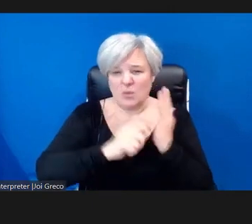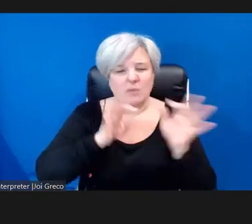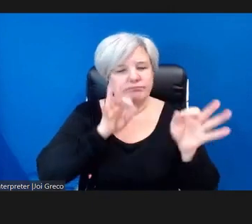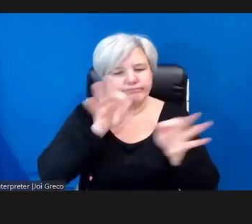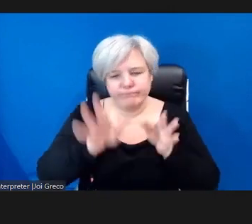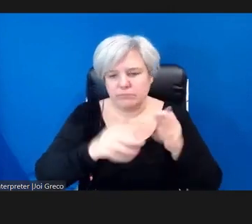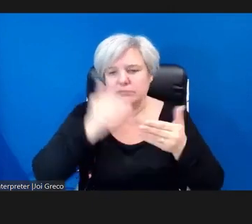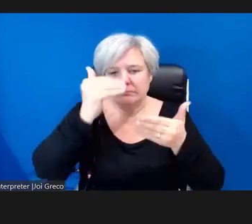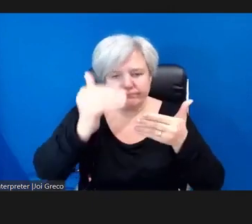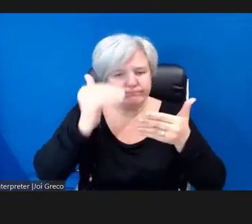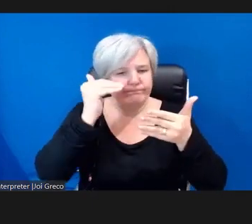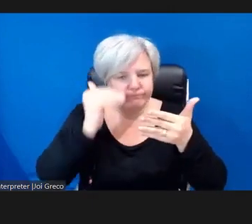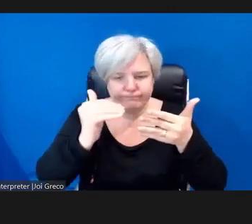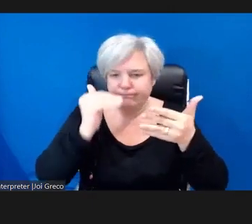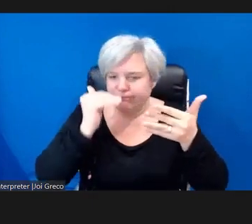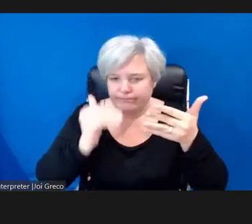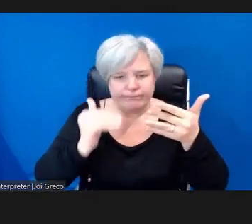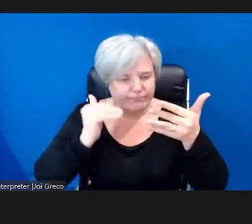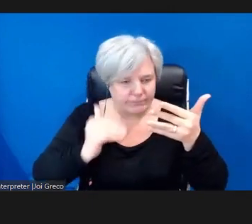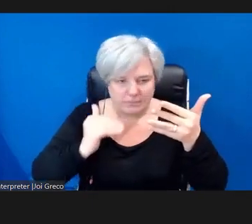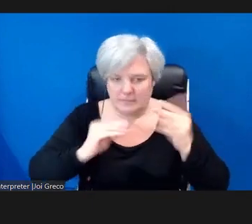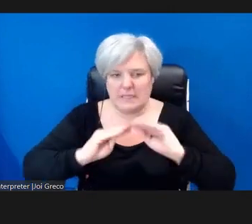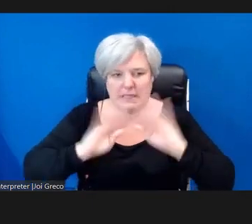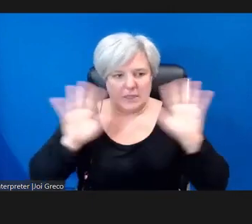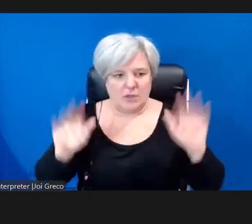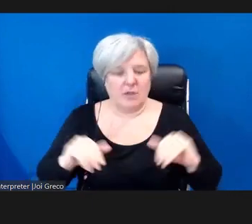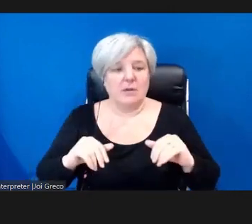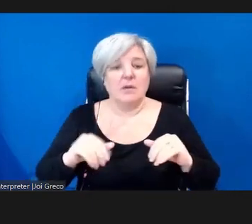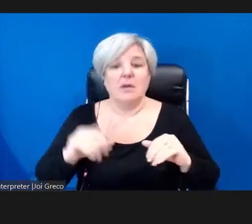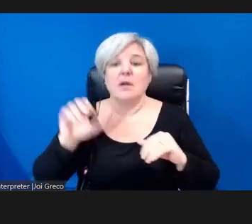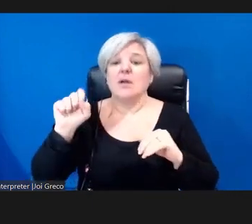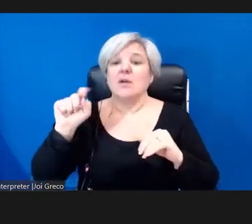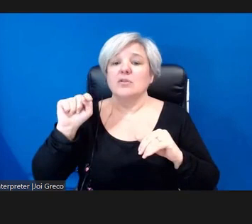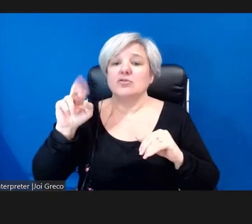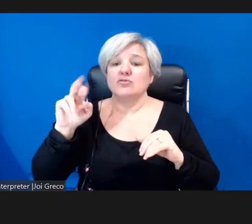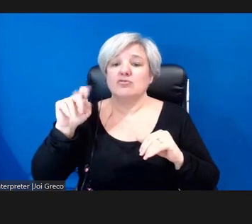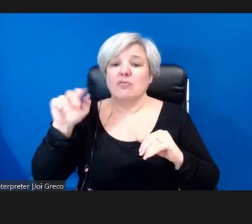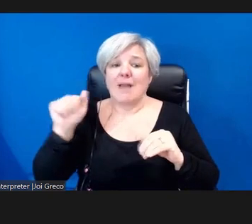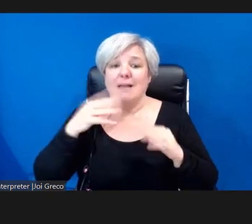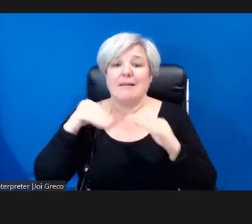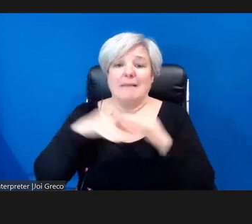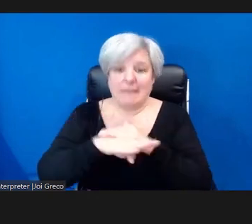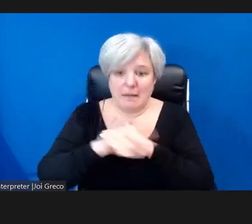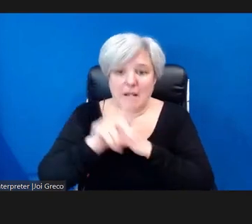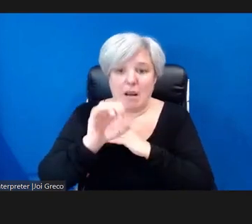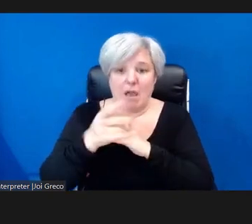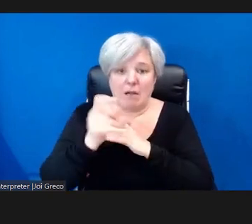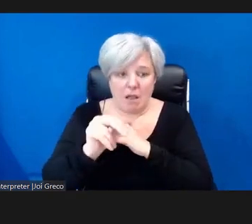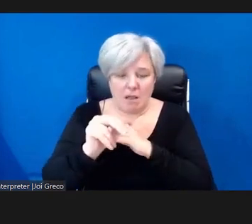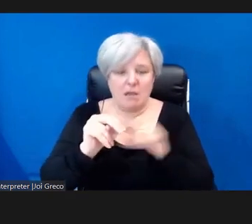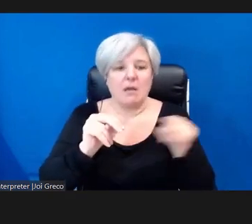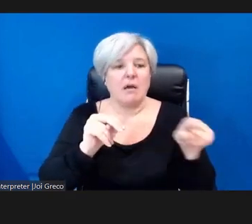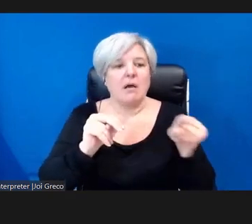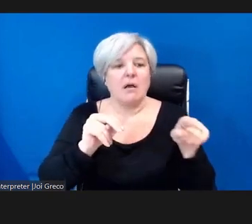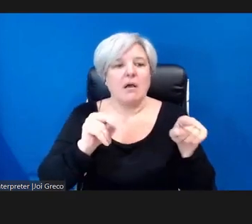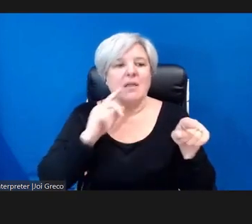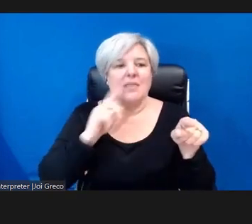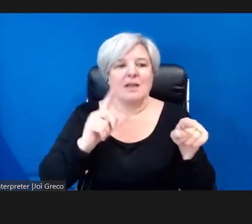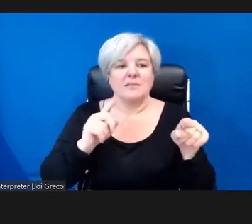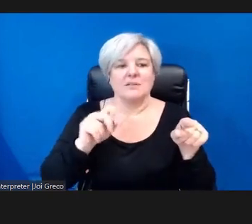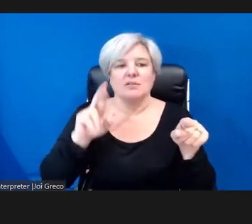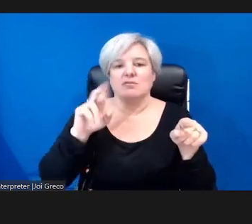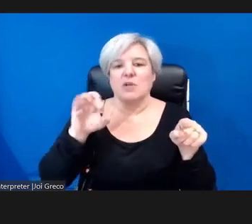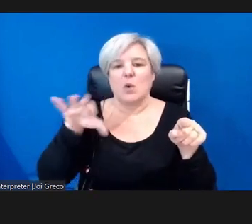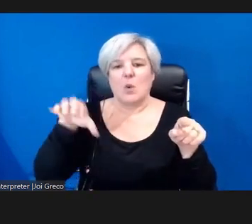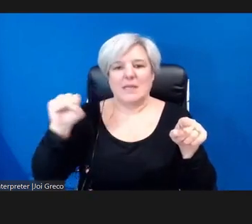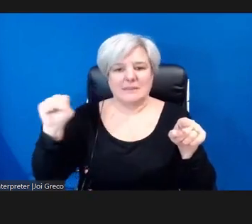by step. When you log into Strata, the section that it always opens to is the current request